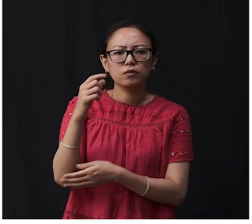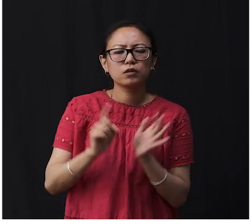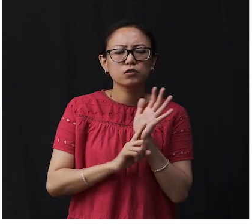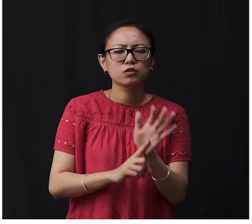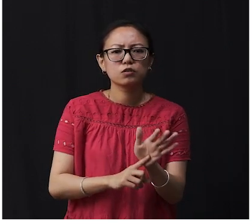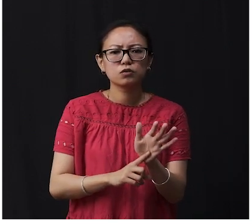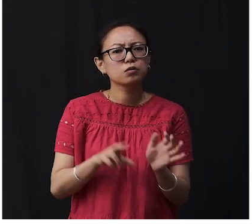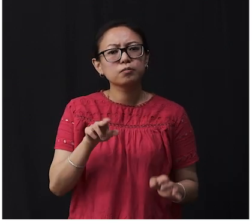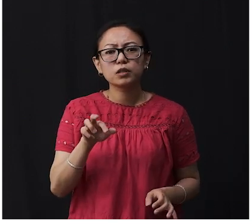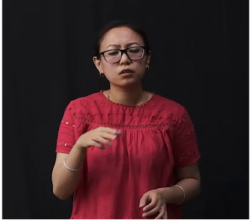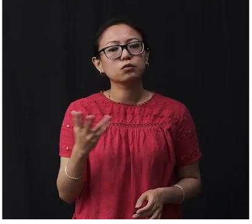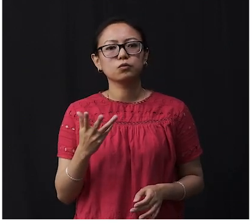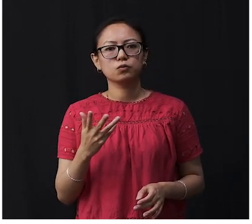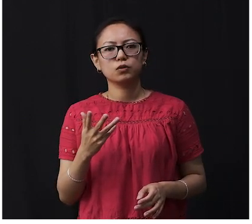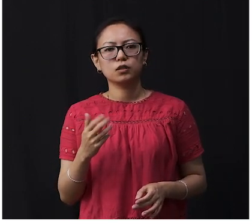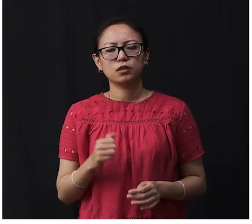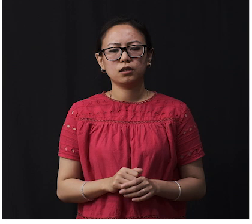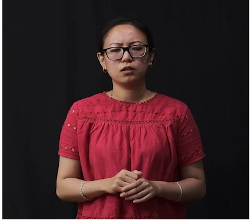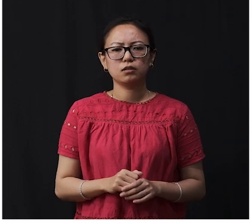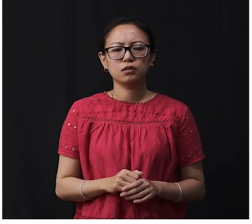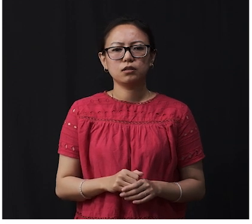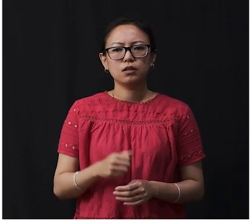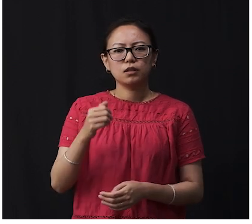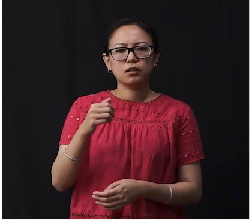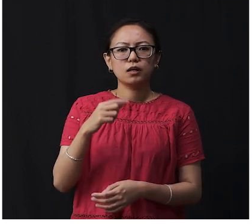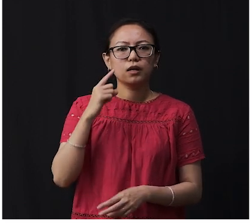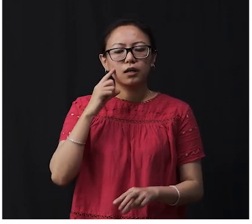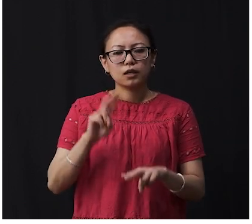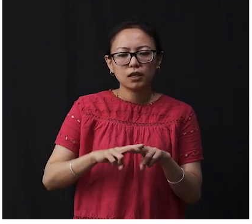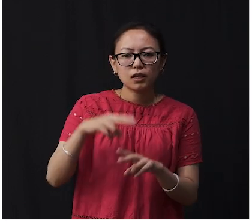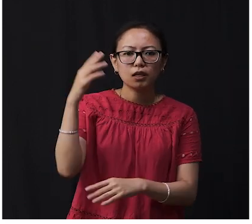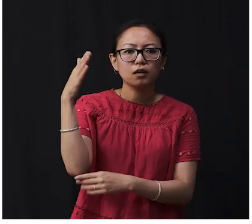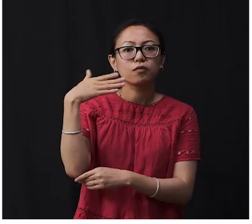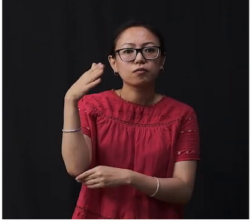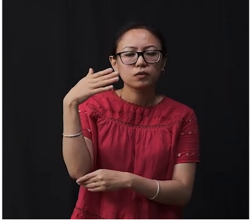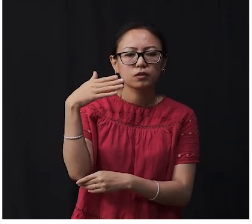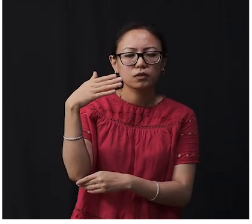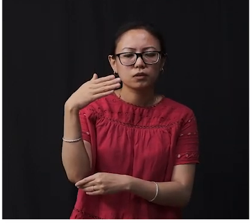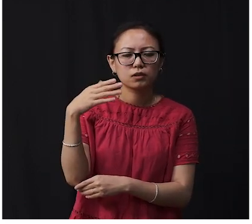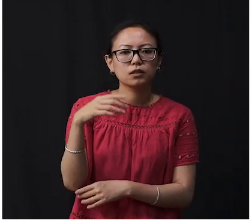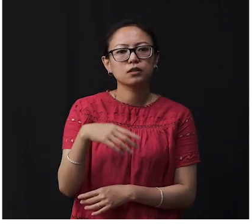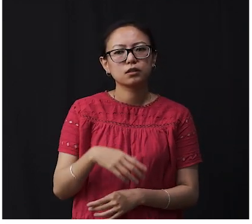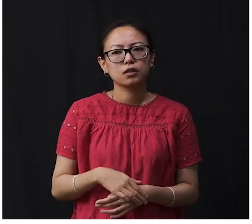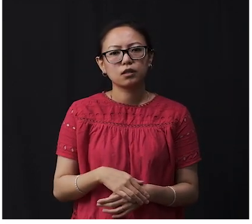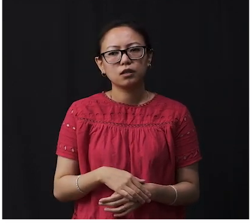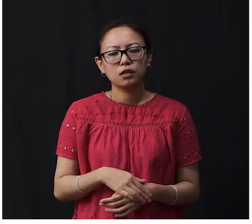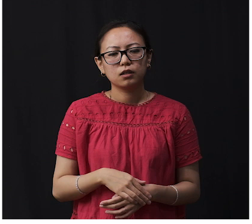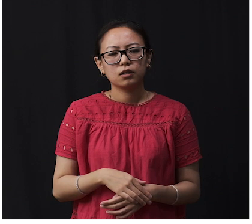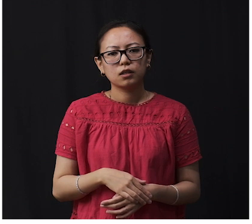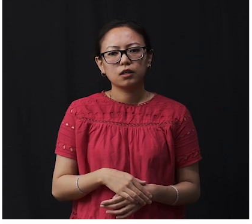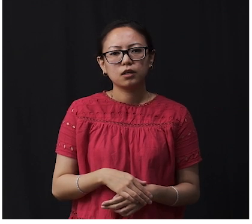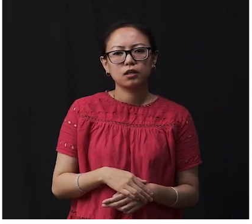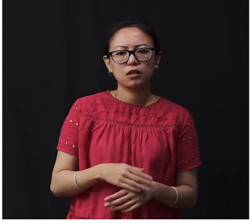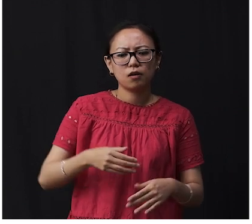A flag means that it indicates something. It also represents a country. It also represents a football